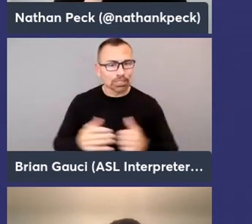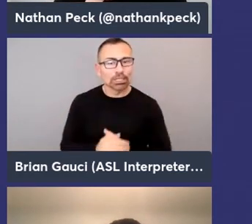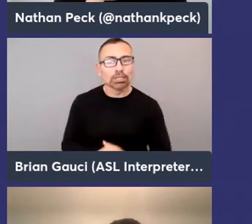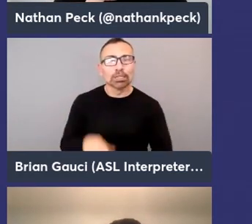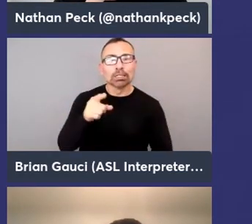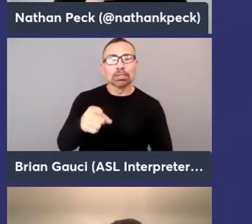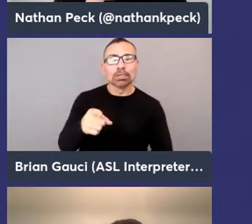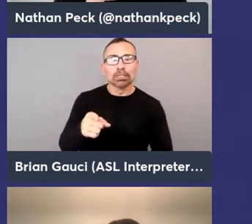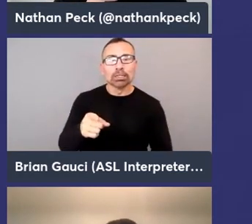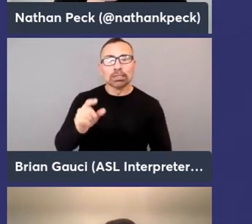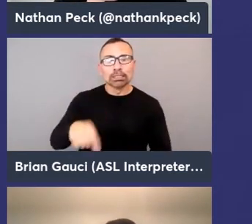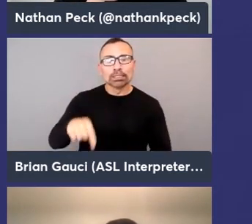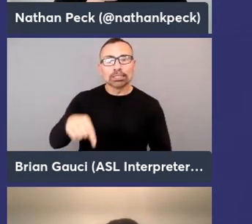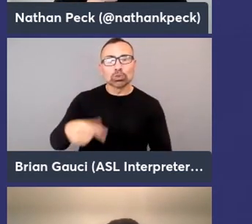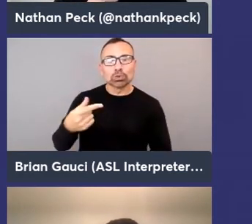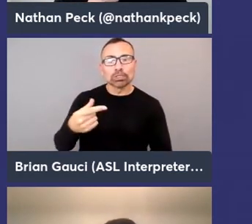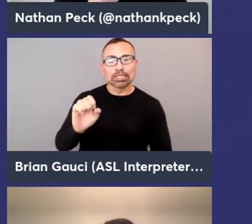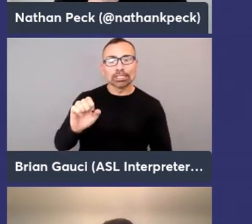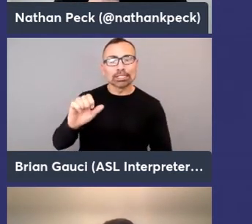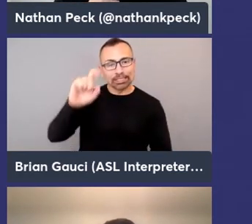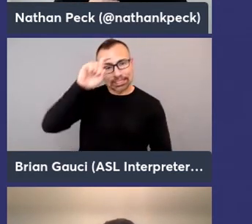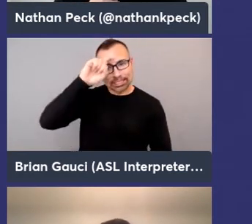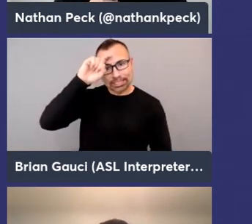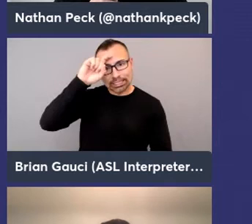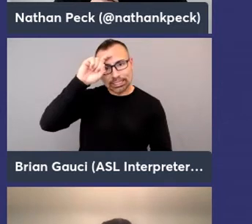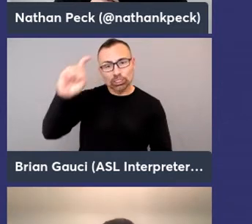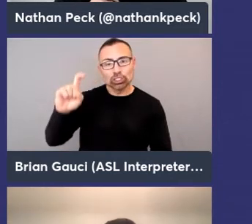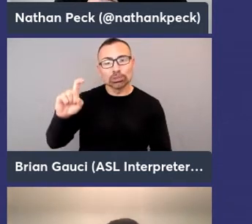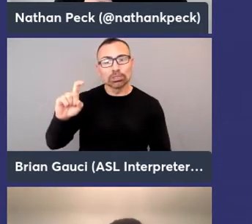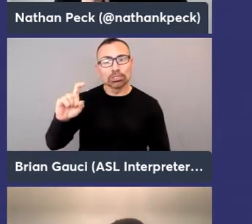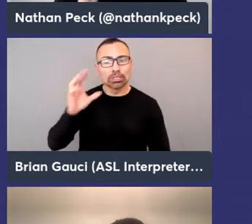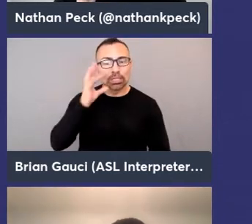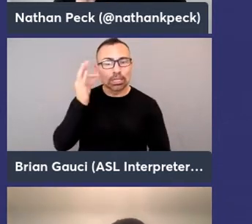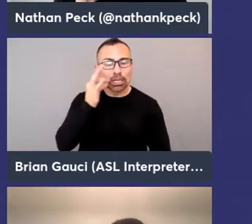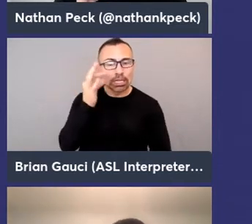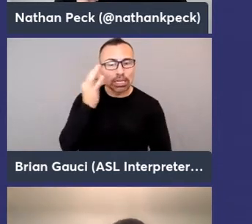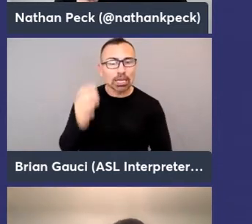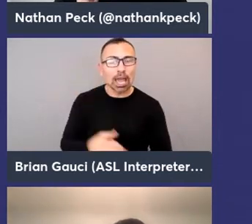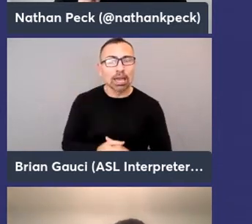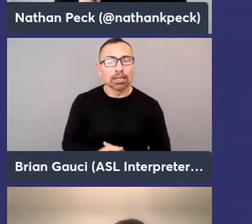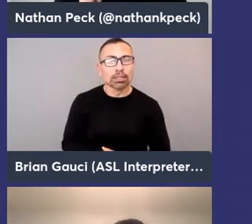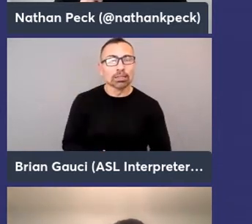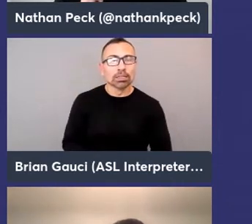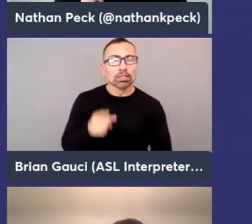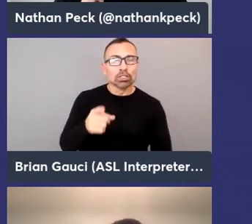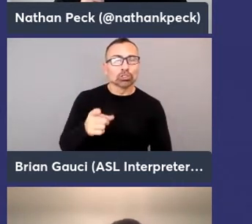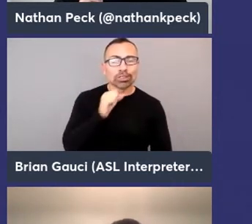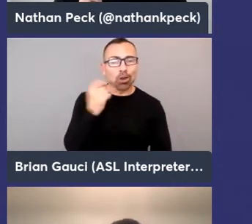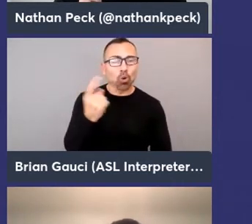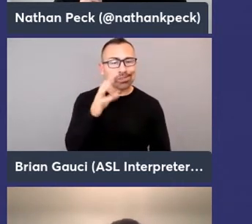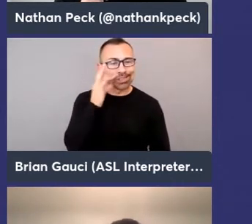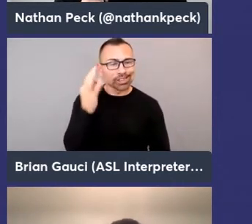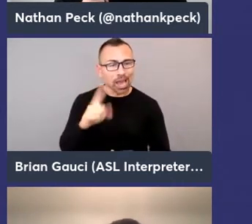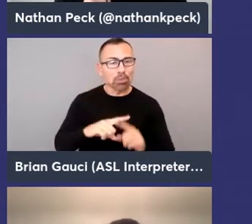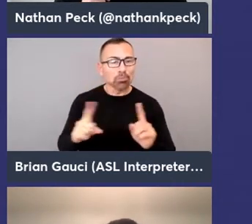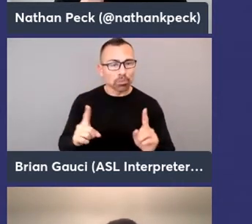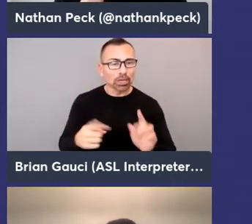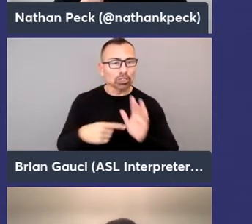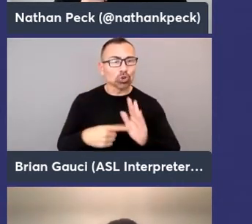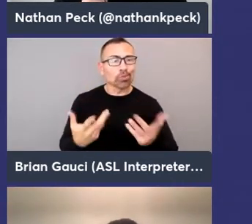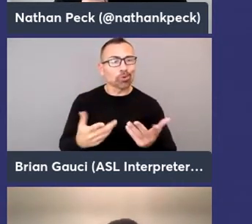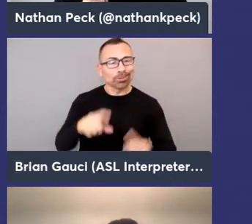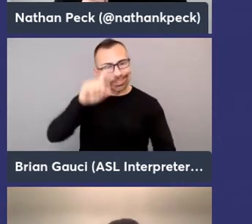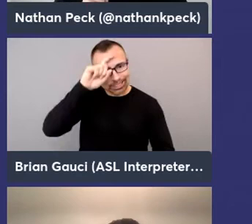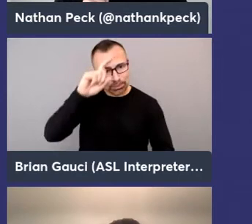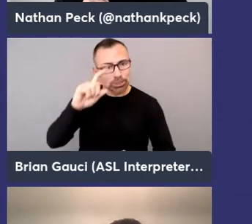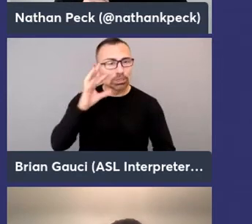as an Egyptian cat. It was more specific, not just a cat. The model was able to identify it as an Egyptian cat. Just before